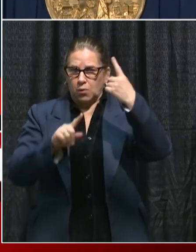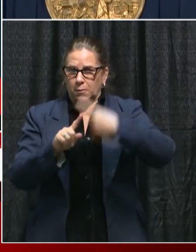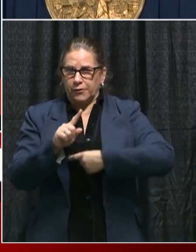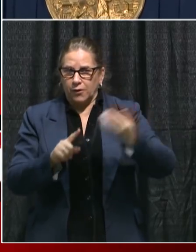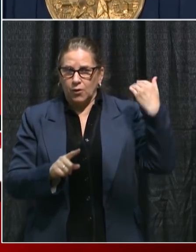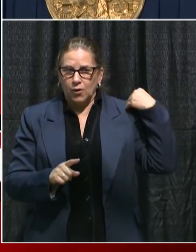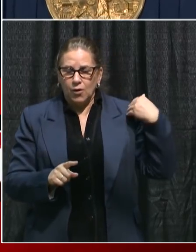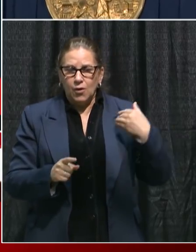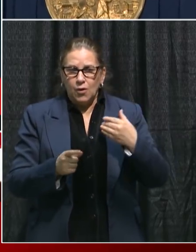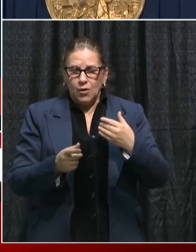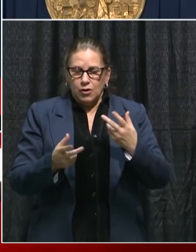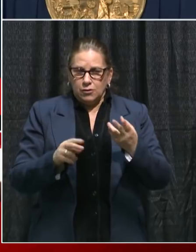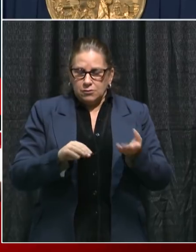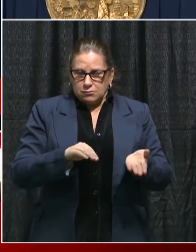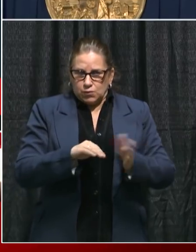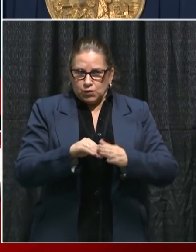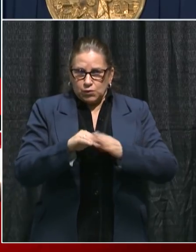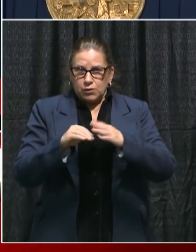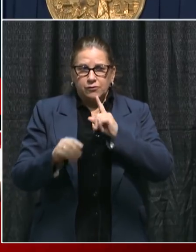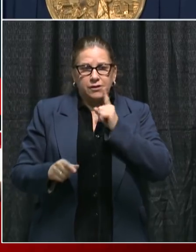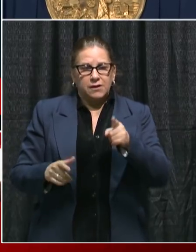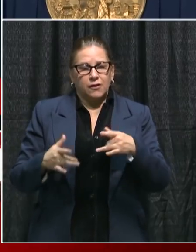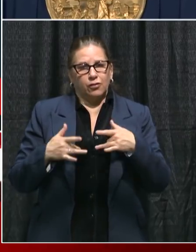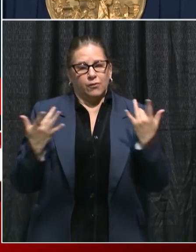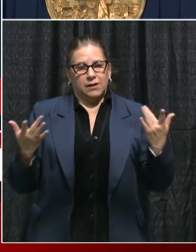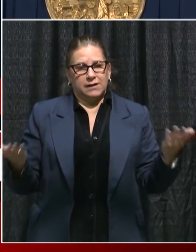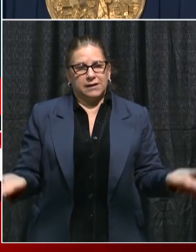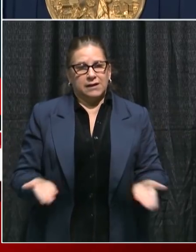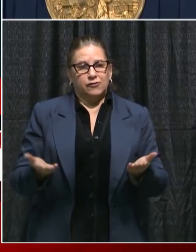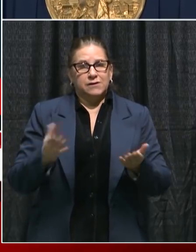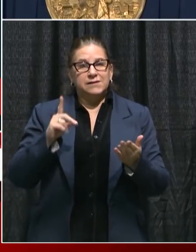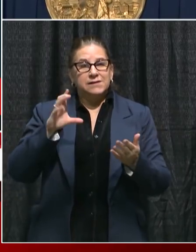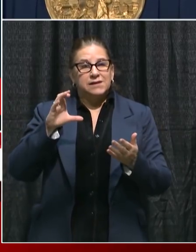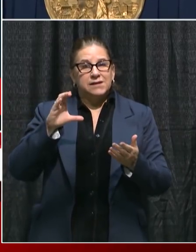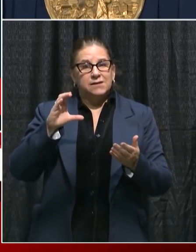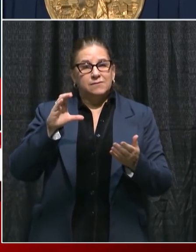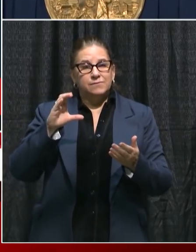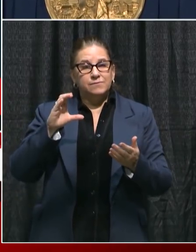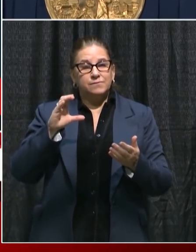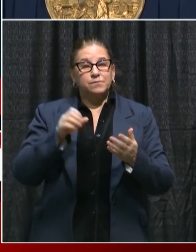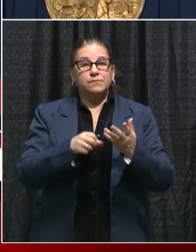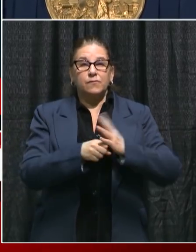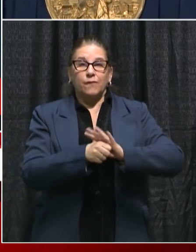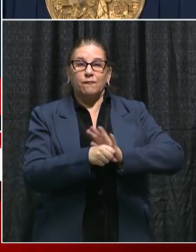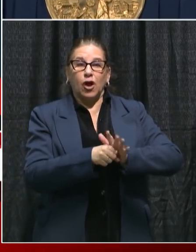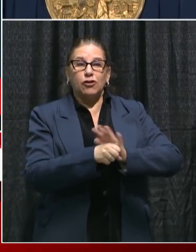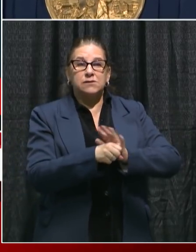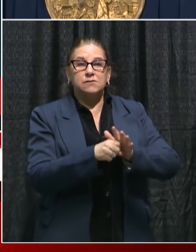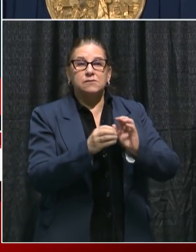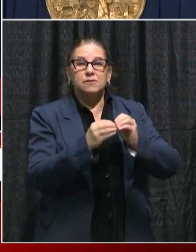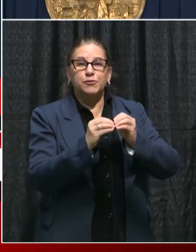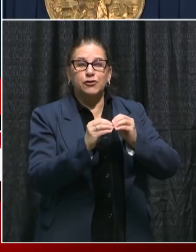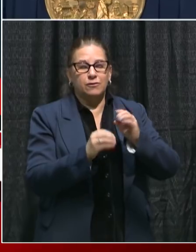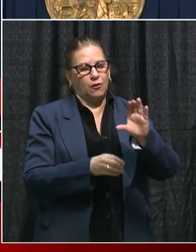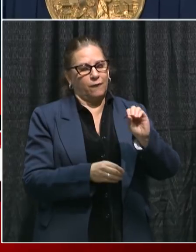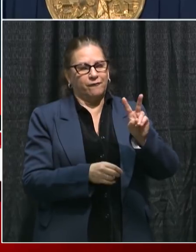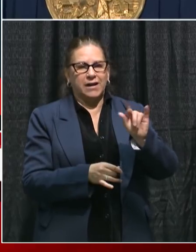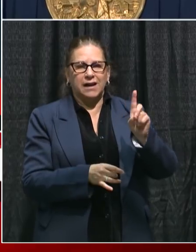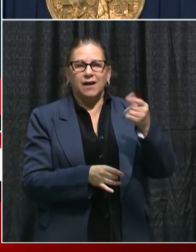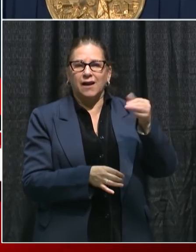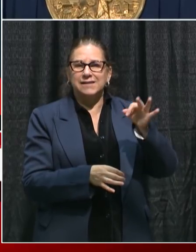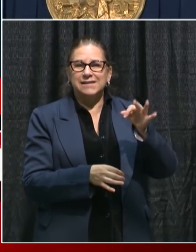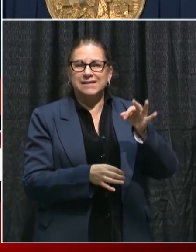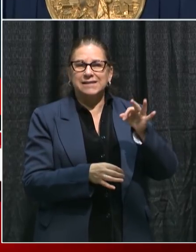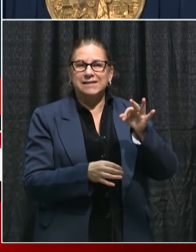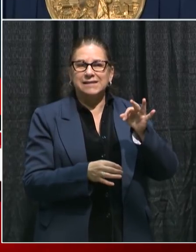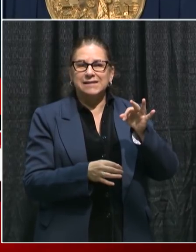the district that our numbers, the numbers of positive COVID cases in the district, are far lower than what we predicted they could